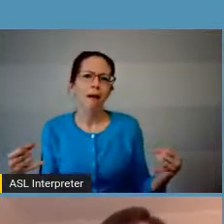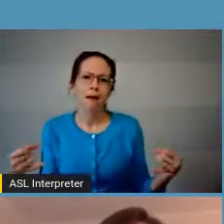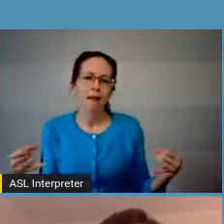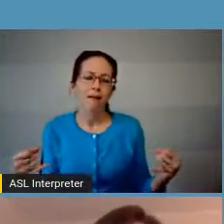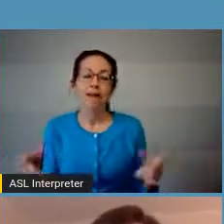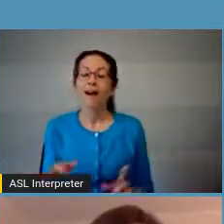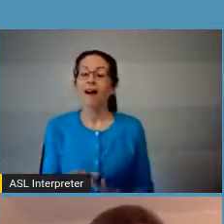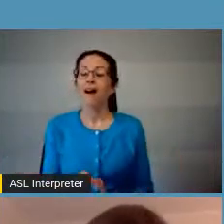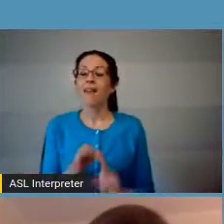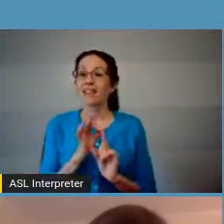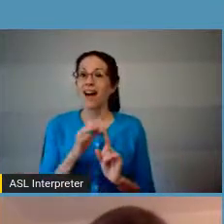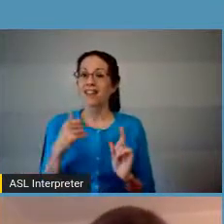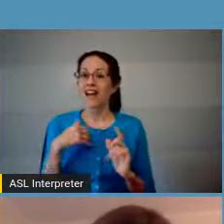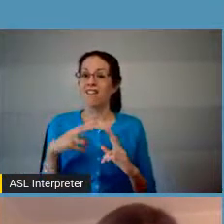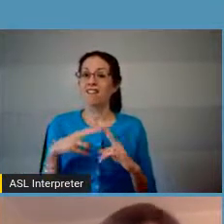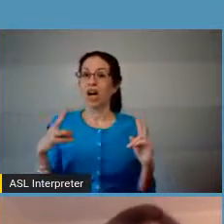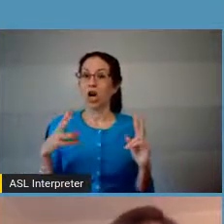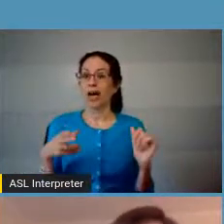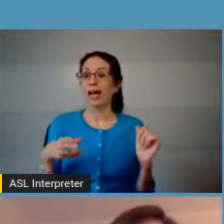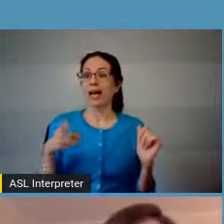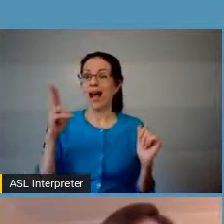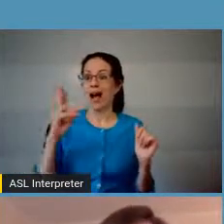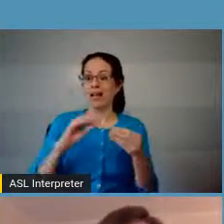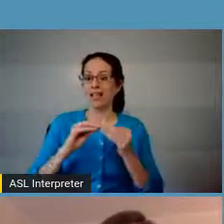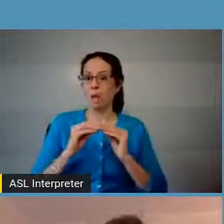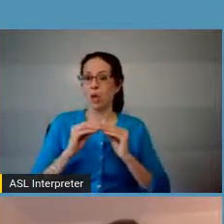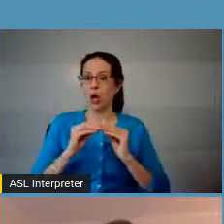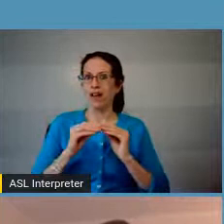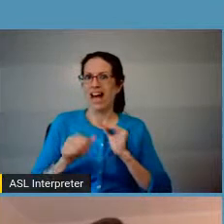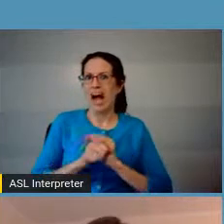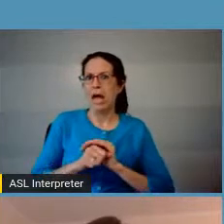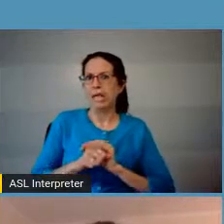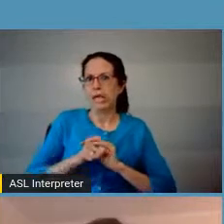there's a very high proportion of hidden dragons that no one's anticipating.